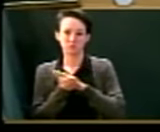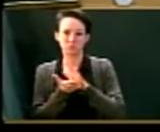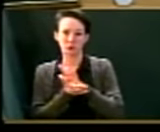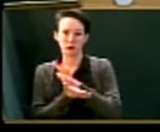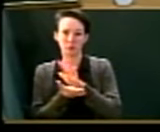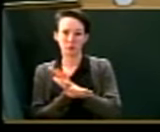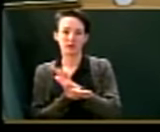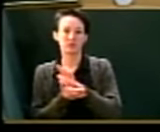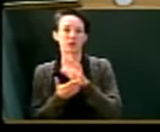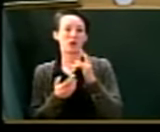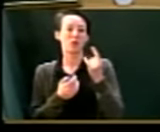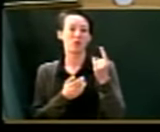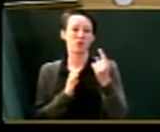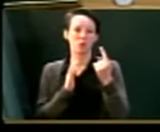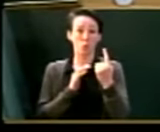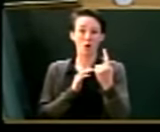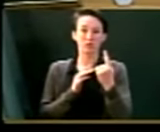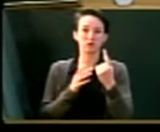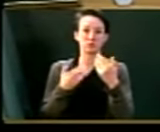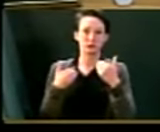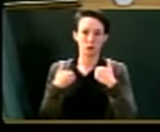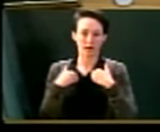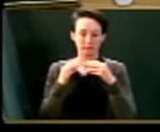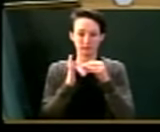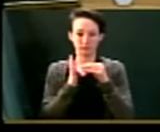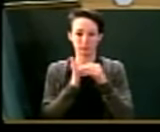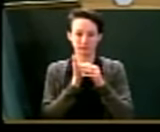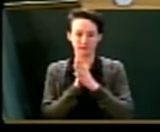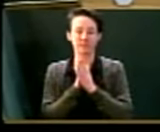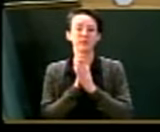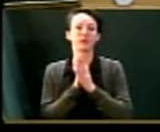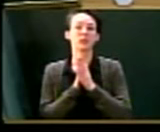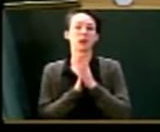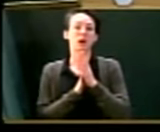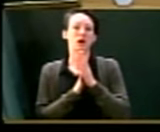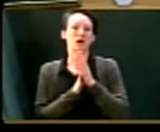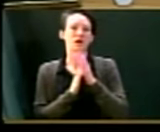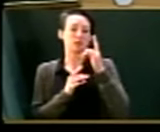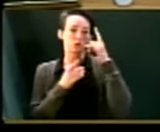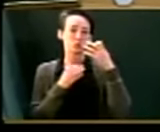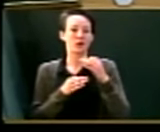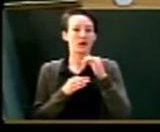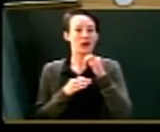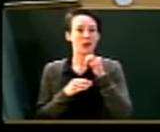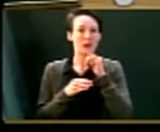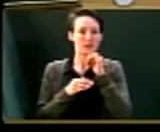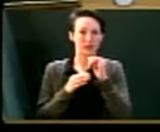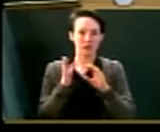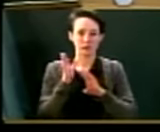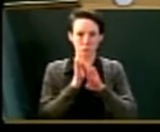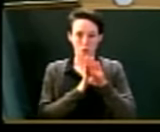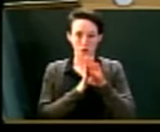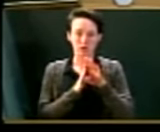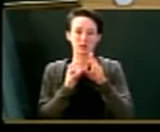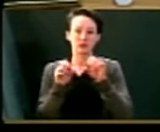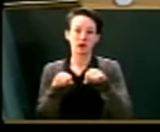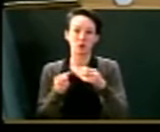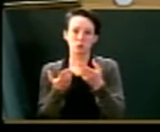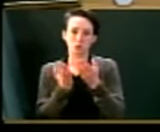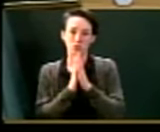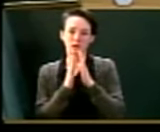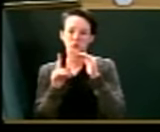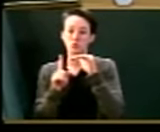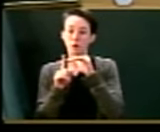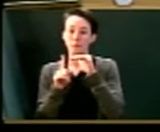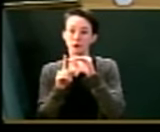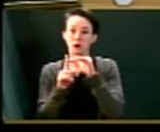were due to a technical error versus a determination of lack of growth, you may request that the notification